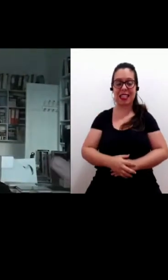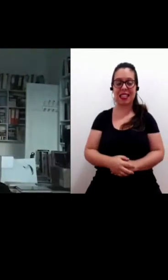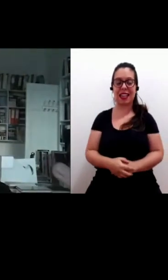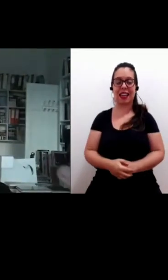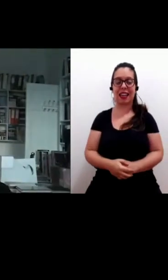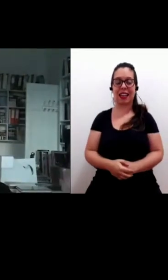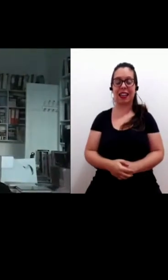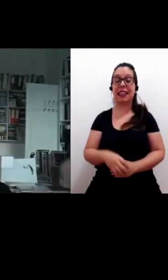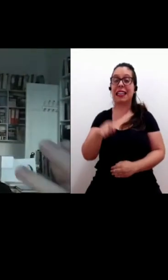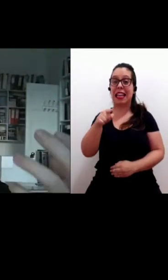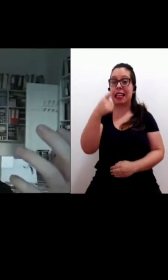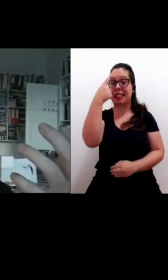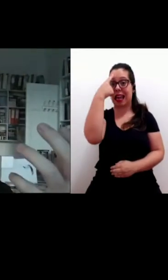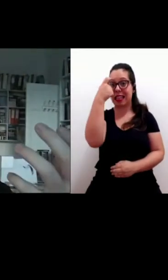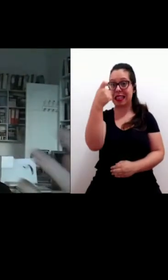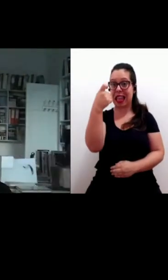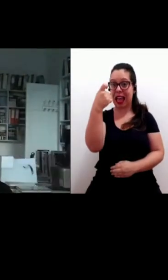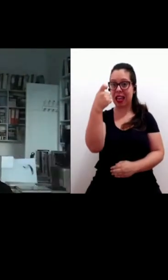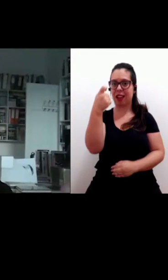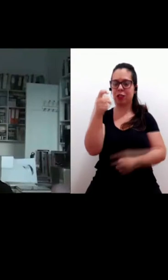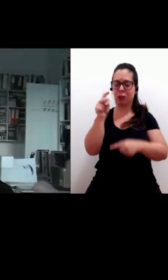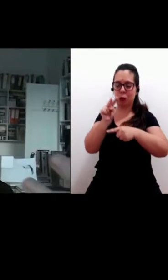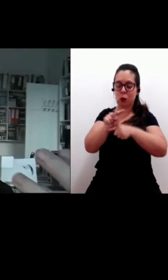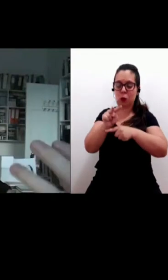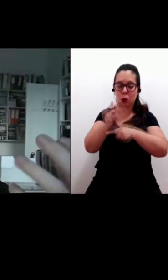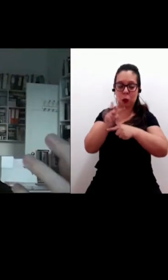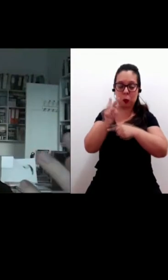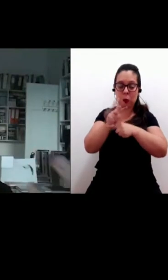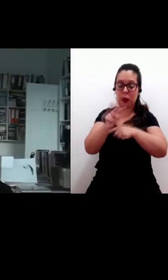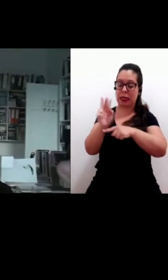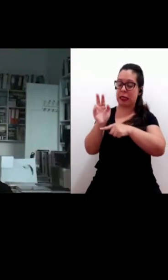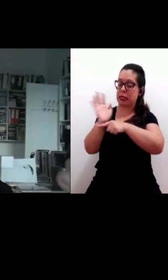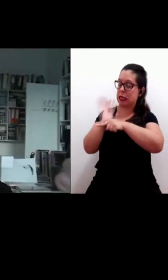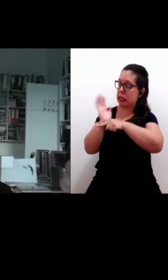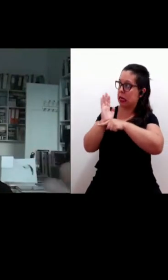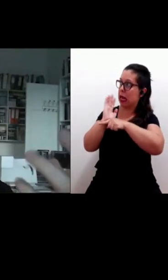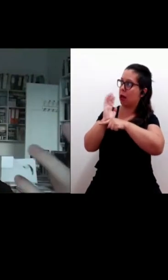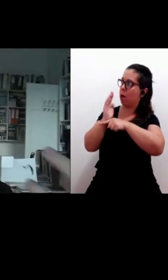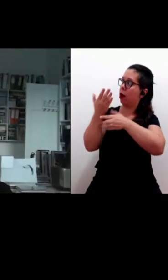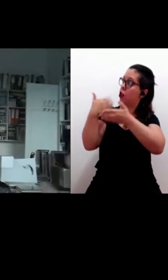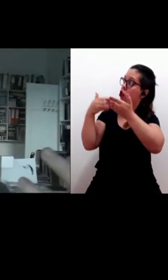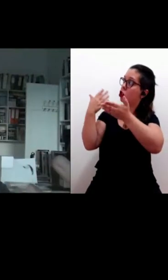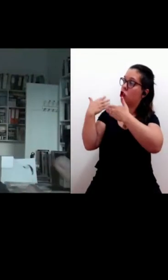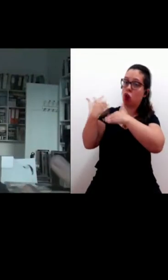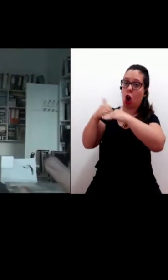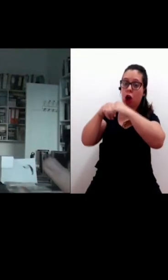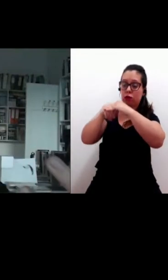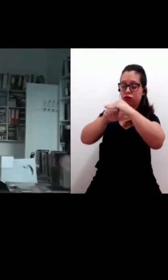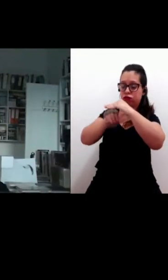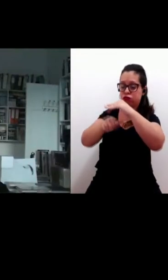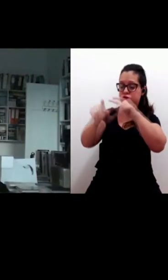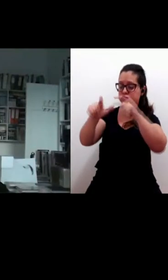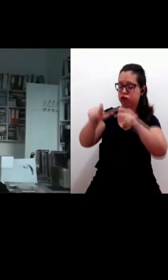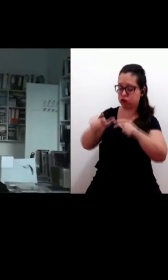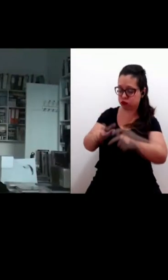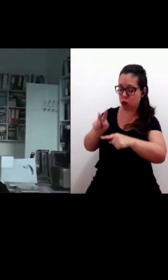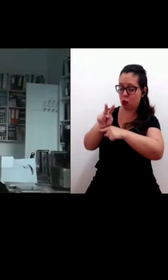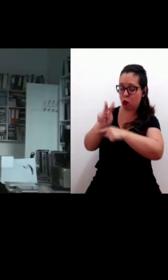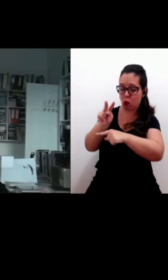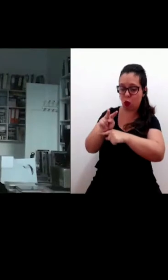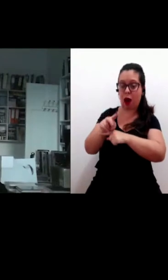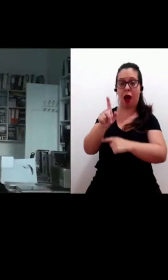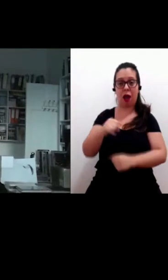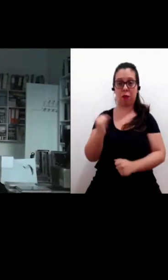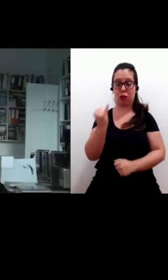our cinematic heritage is crucial. And as you well know, if Brazil does not